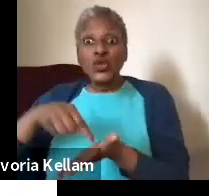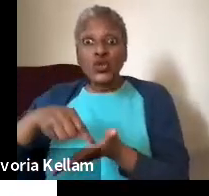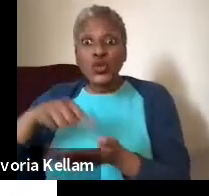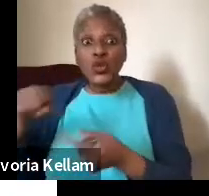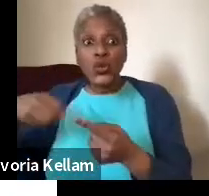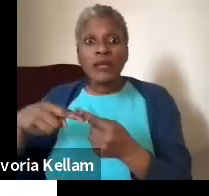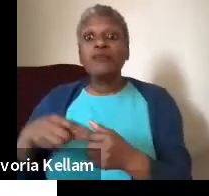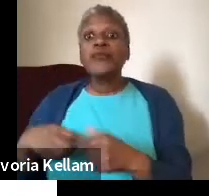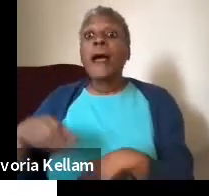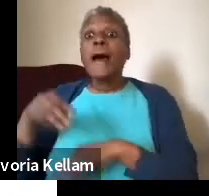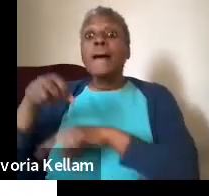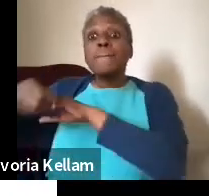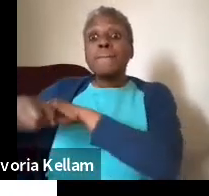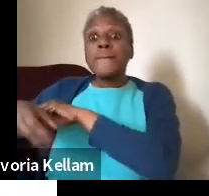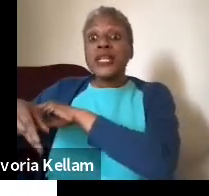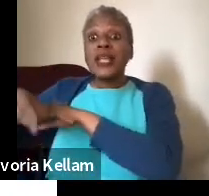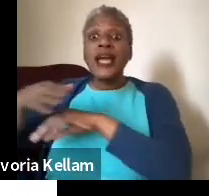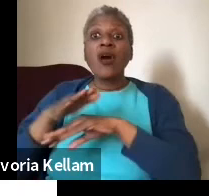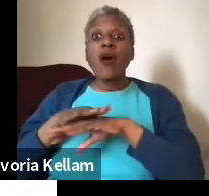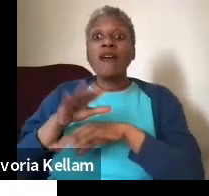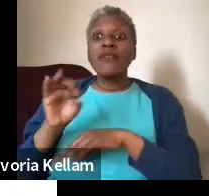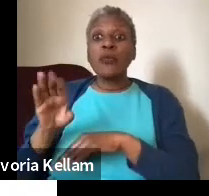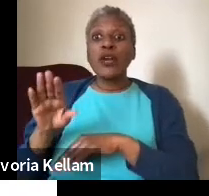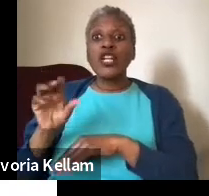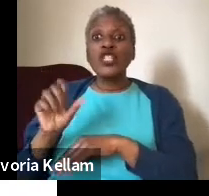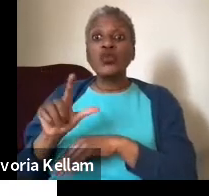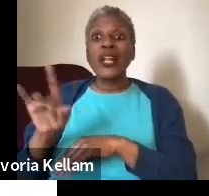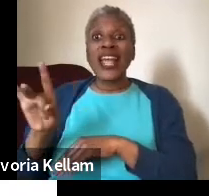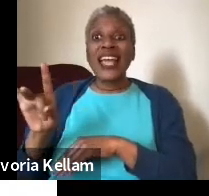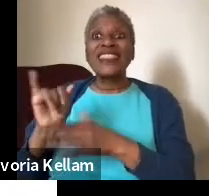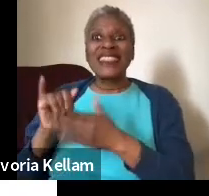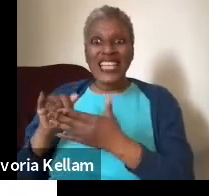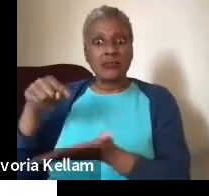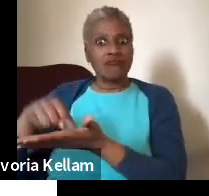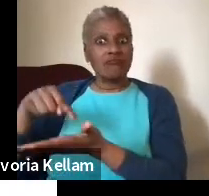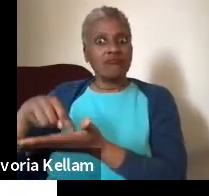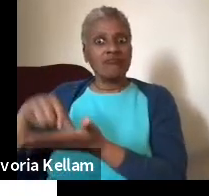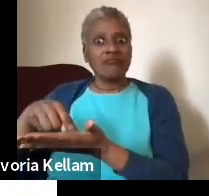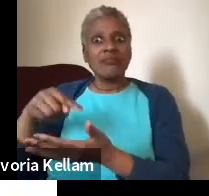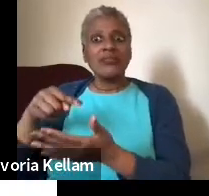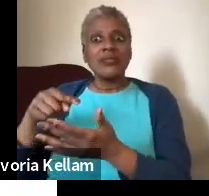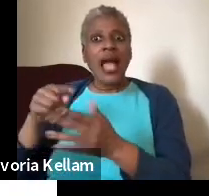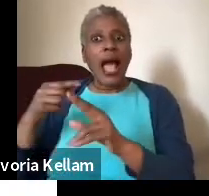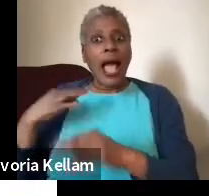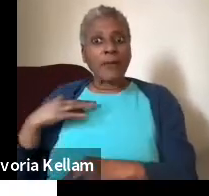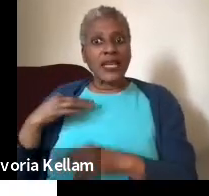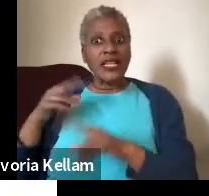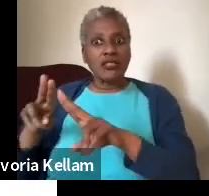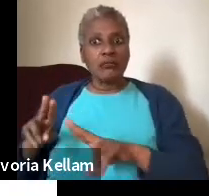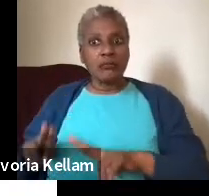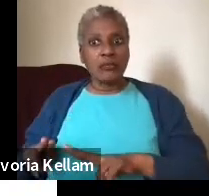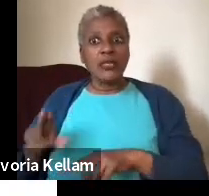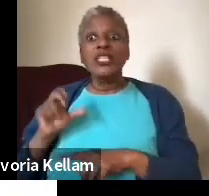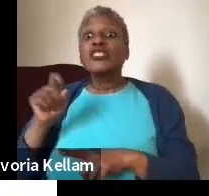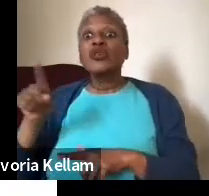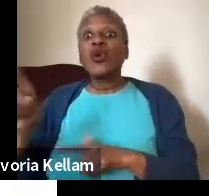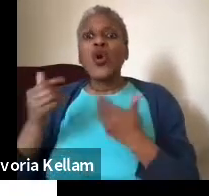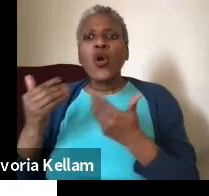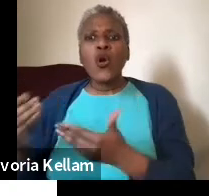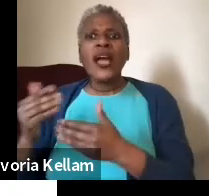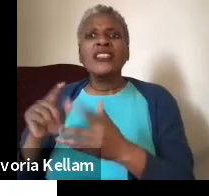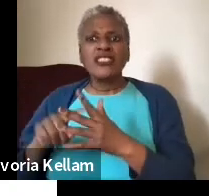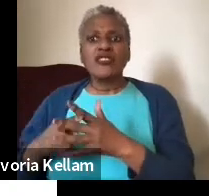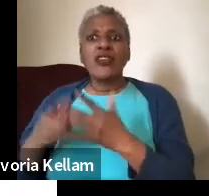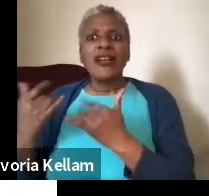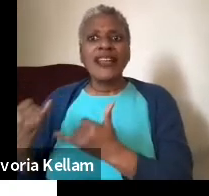of February. Please do not wait to get your New York City schools account open, because if you need help from your